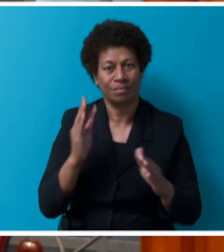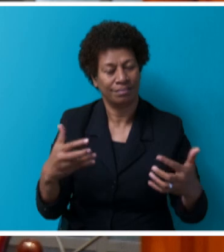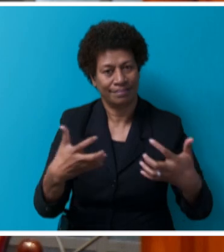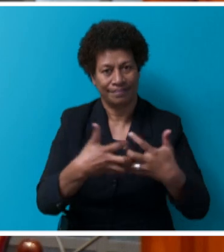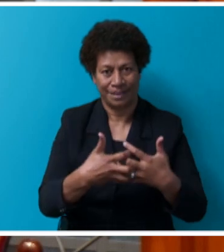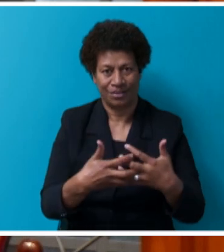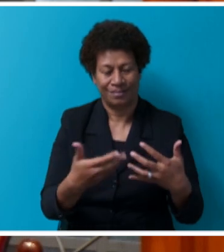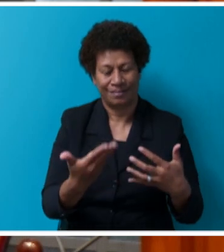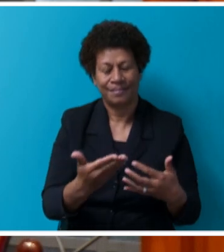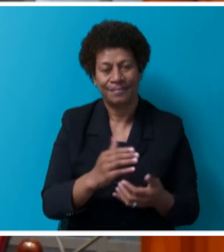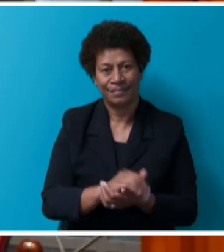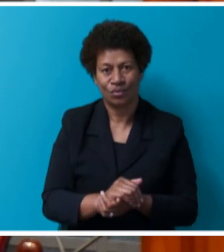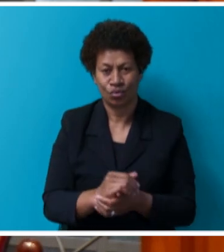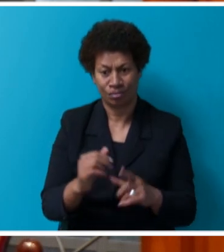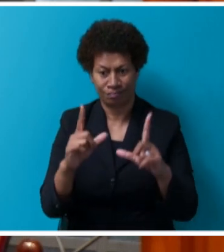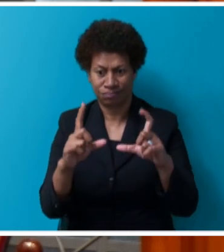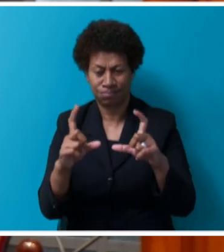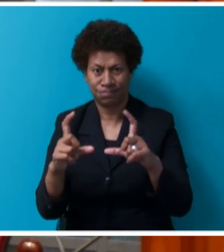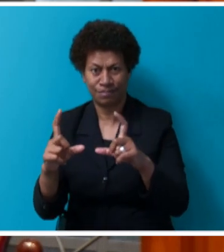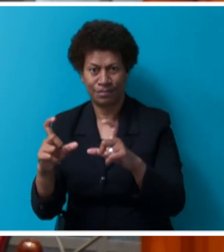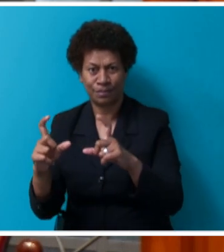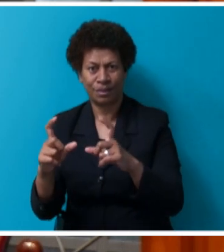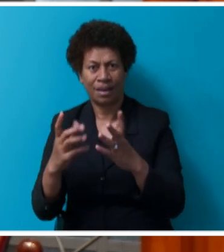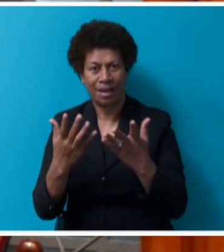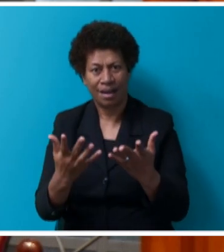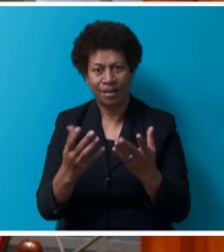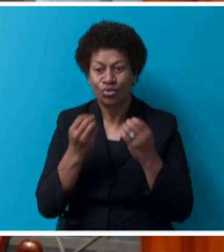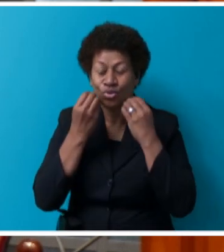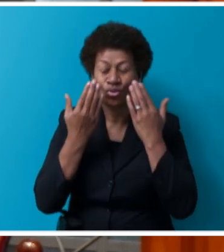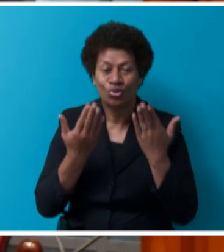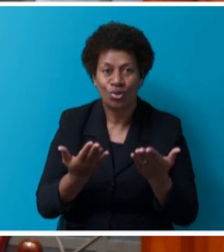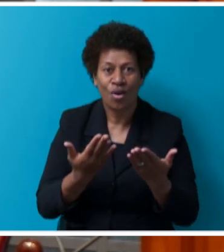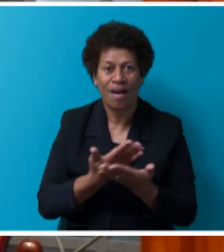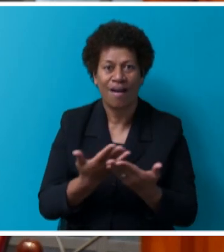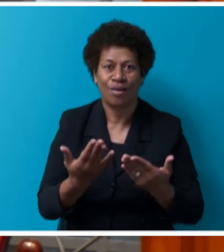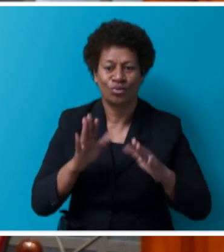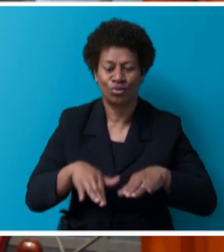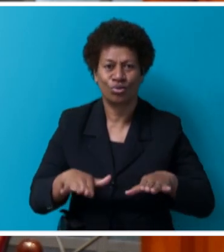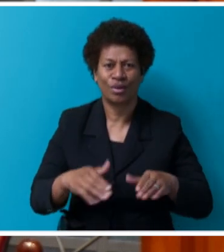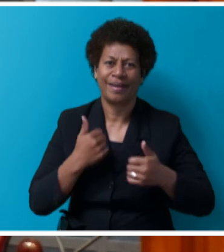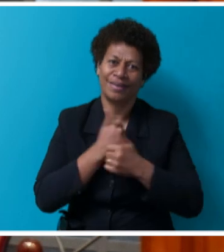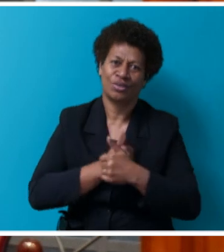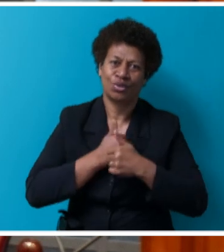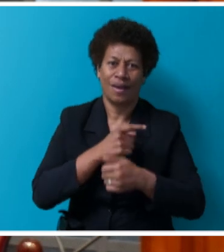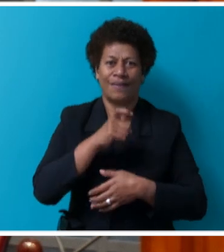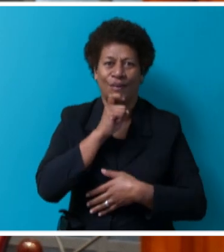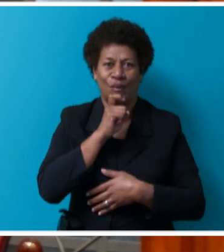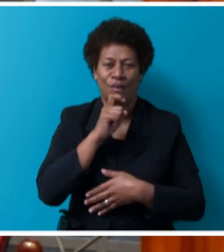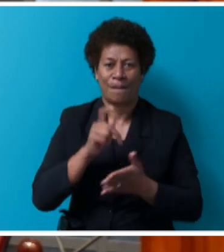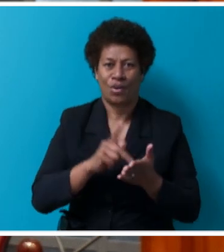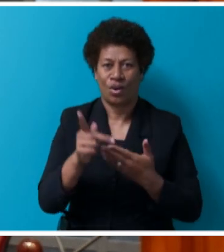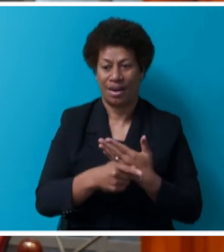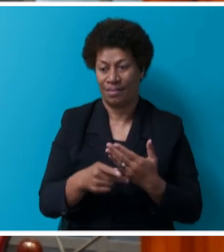feedback through photos shared by our pre-primary teachers showing how much the children enjoyed the afternoon program. Teachers